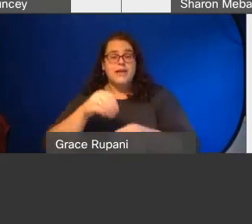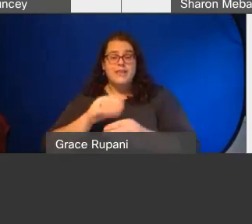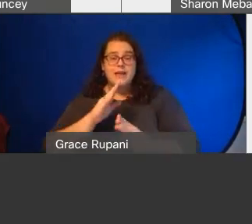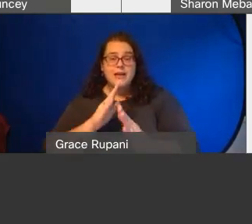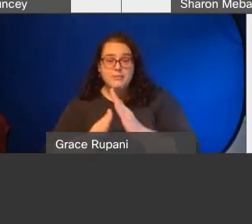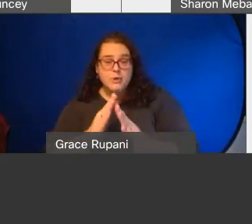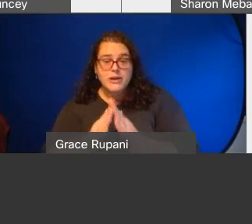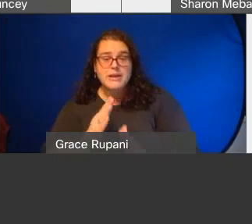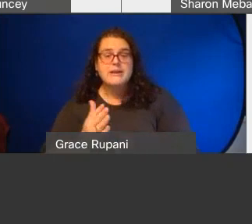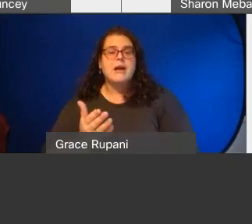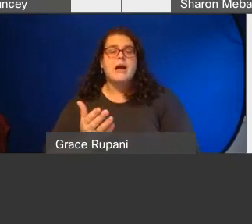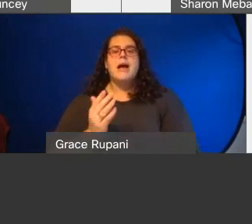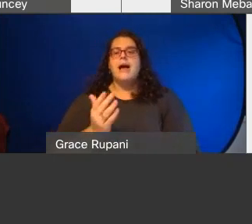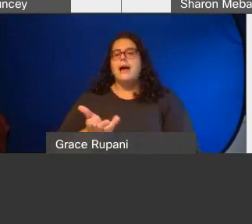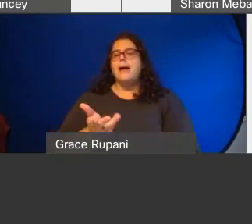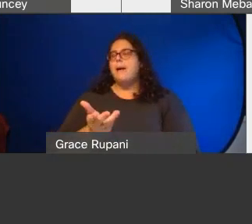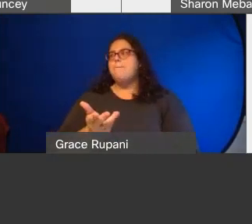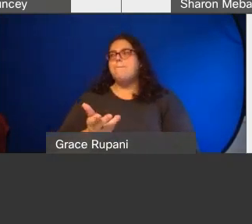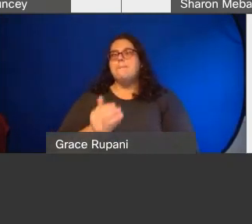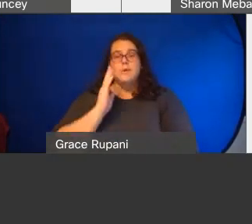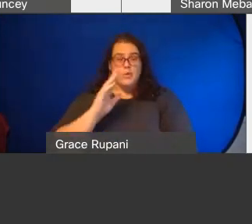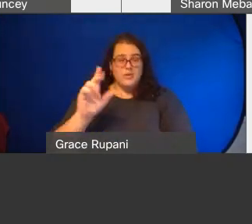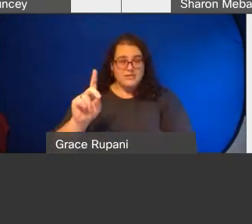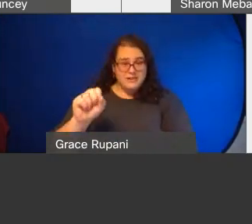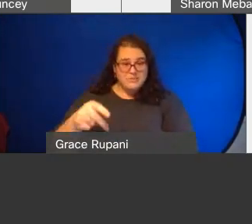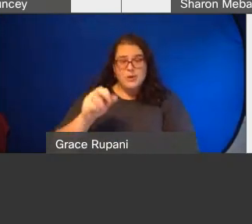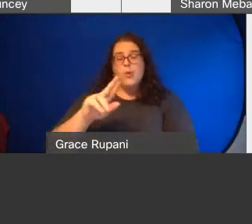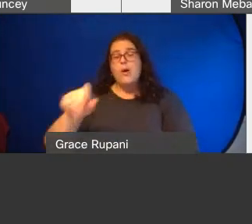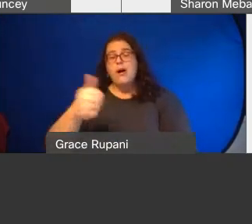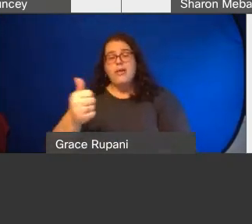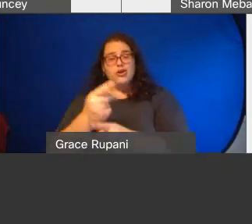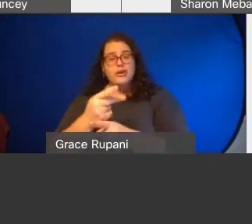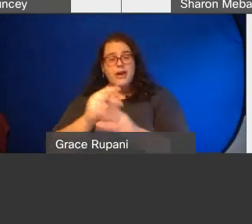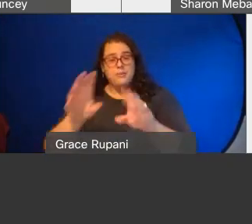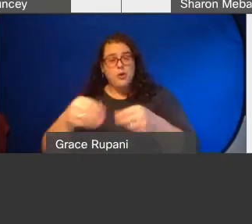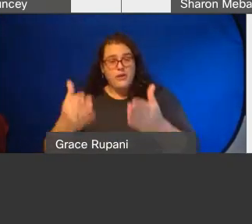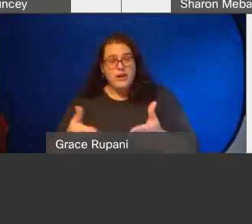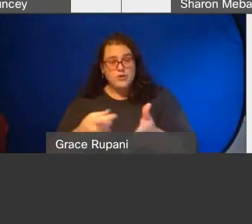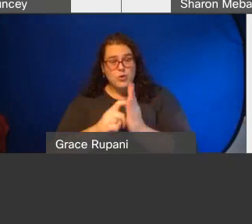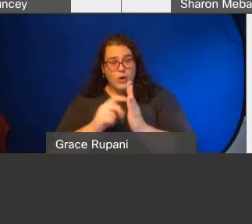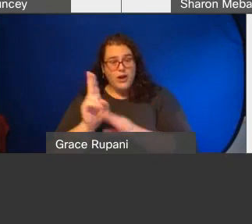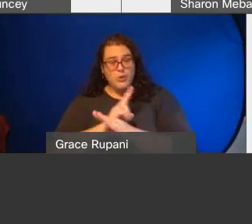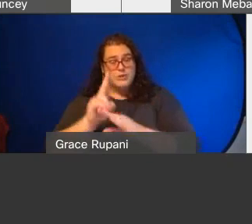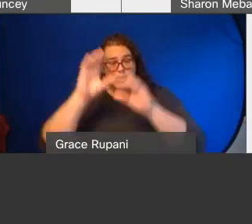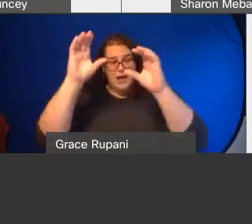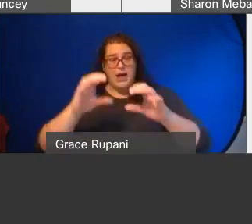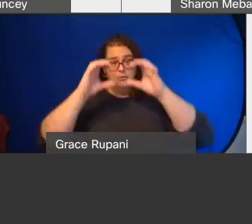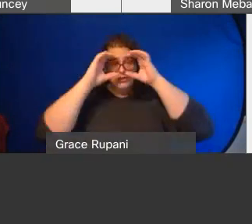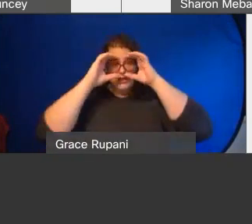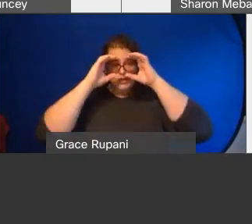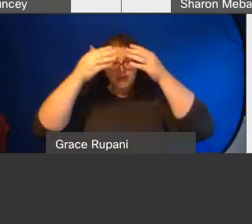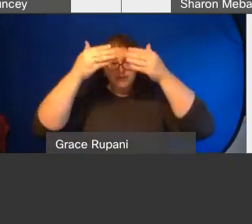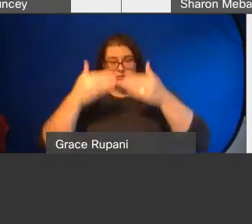those DSPs or other care providers need to wear eye protection, for example? And we